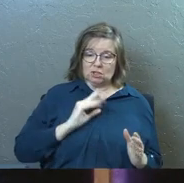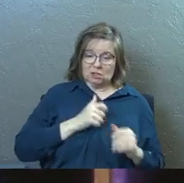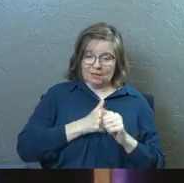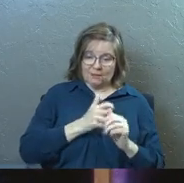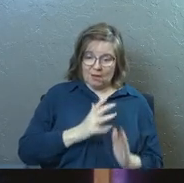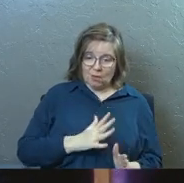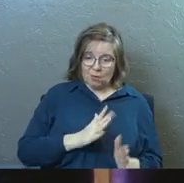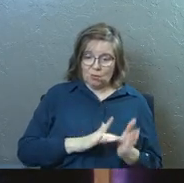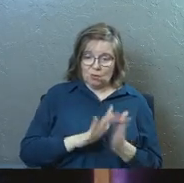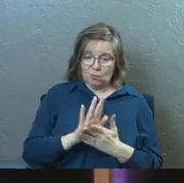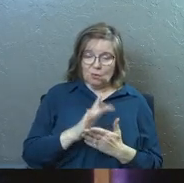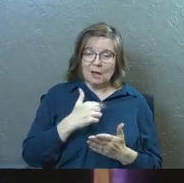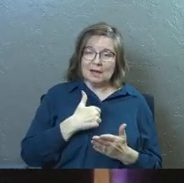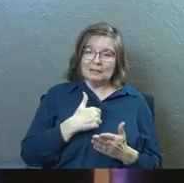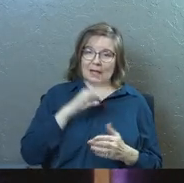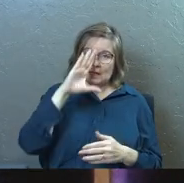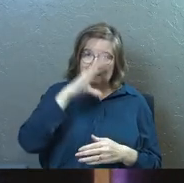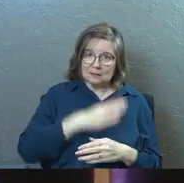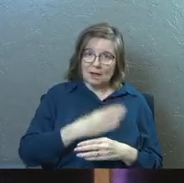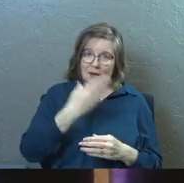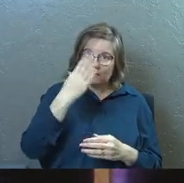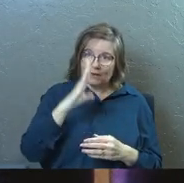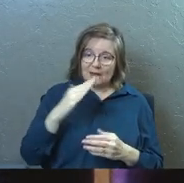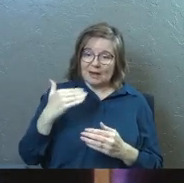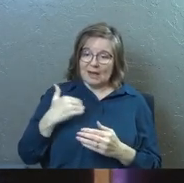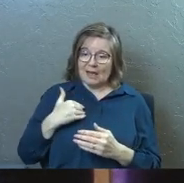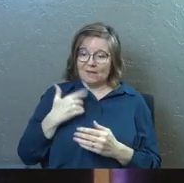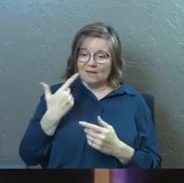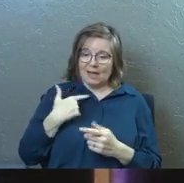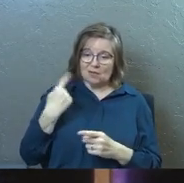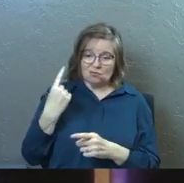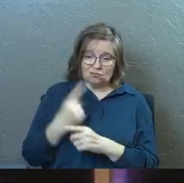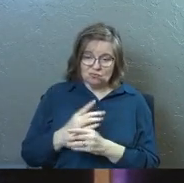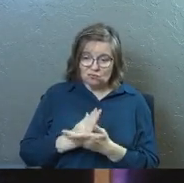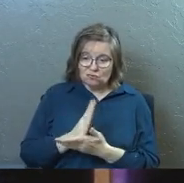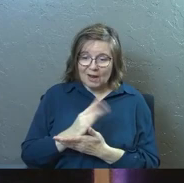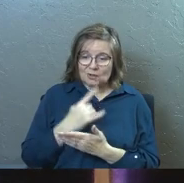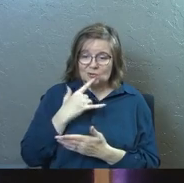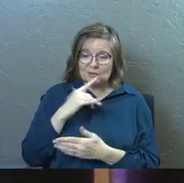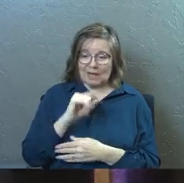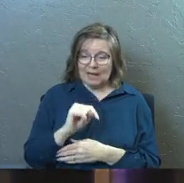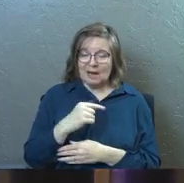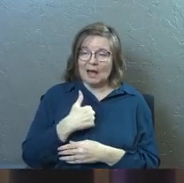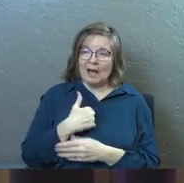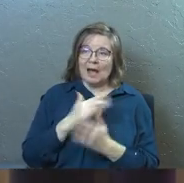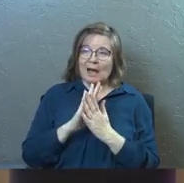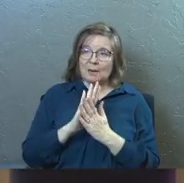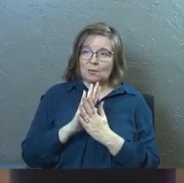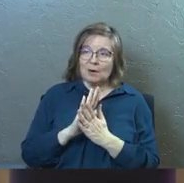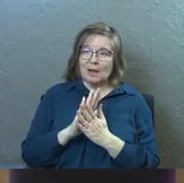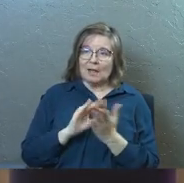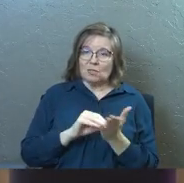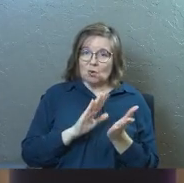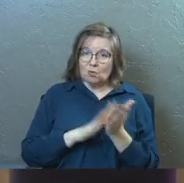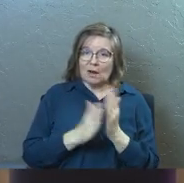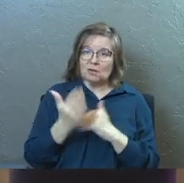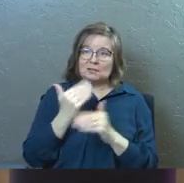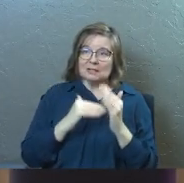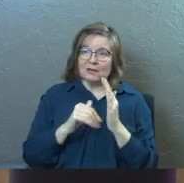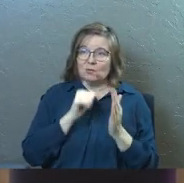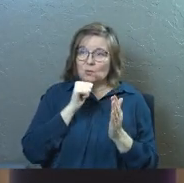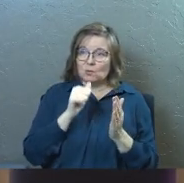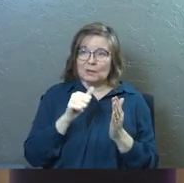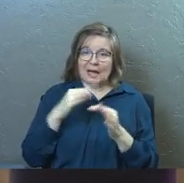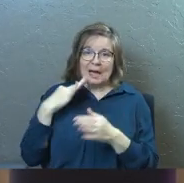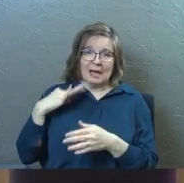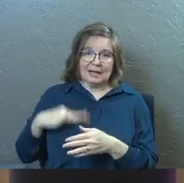Jesus follower, if I as a son of God have any right to say it, I pray that the records in heaven would